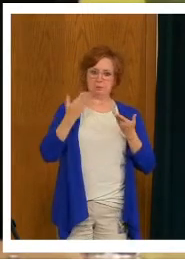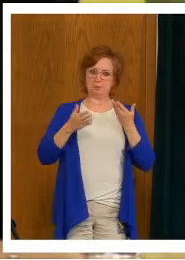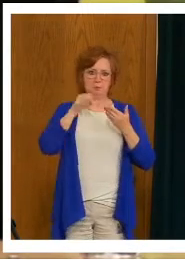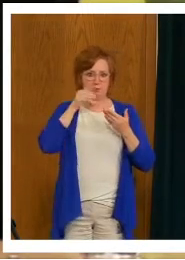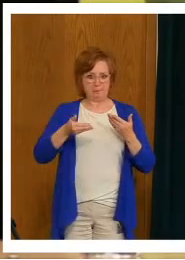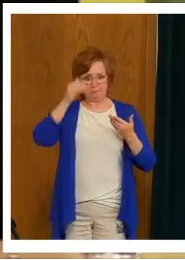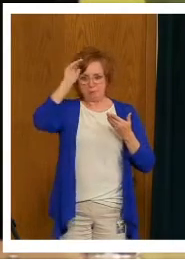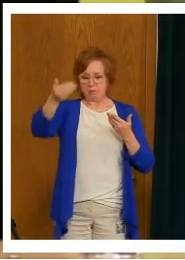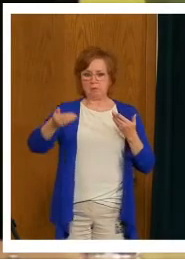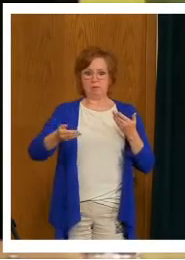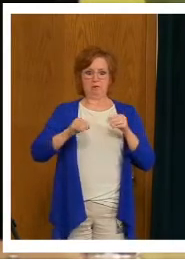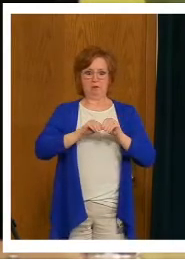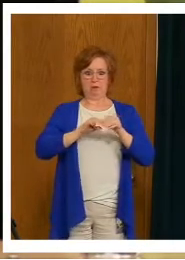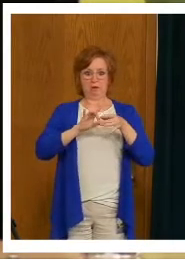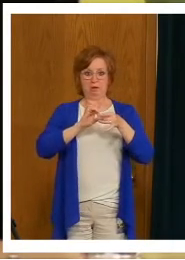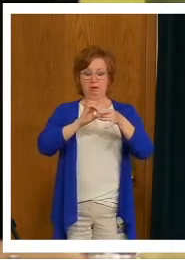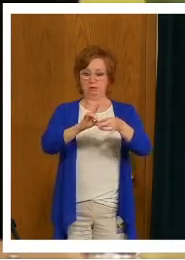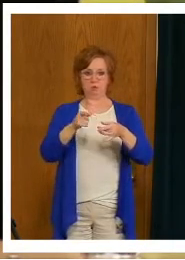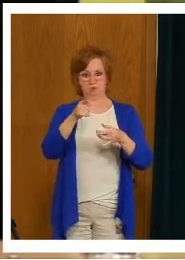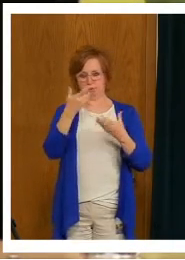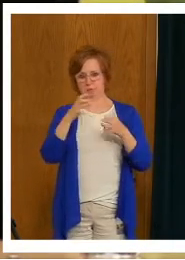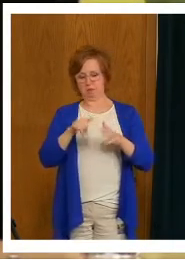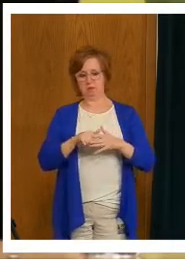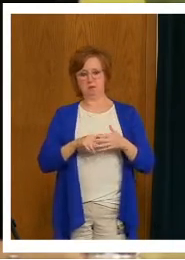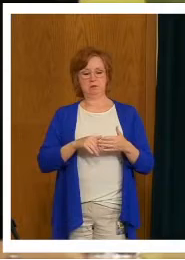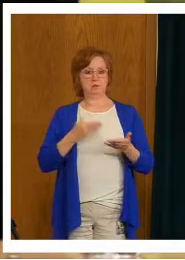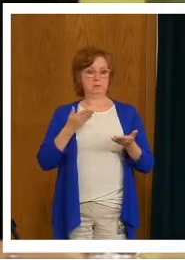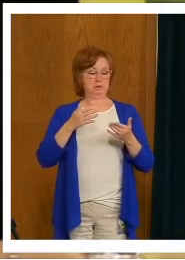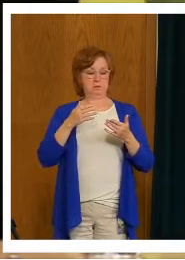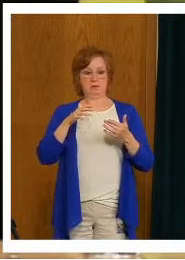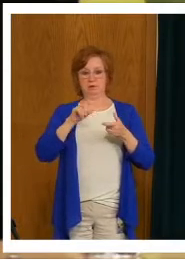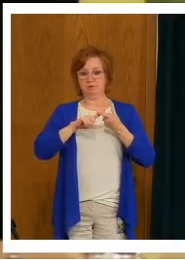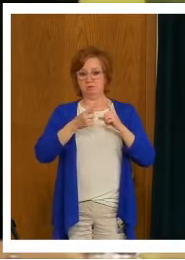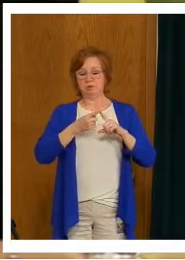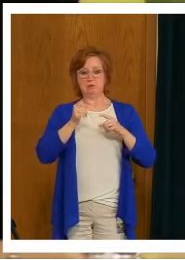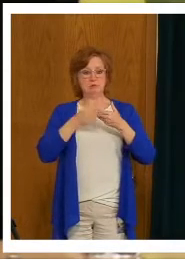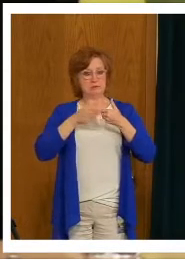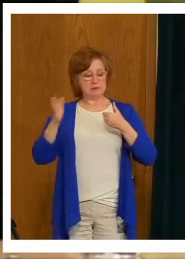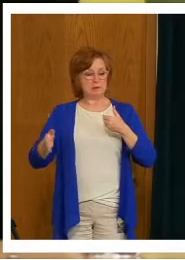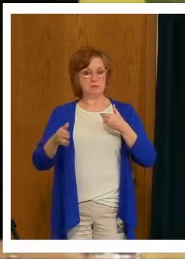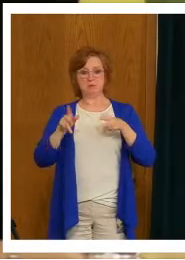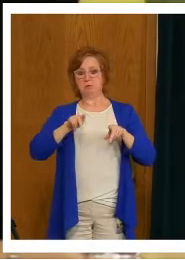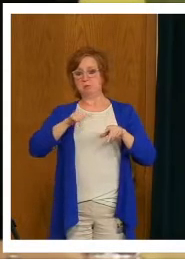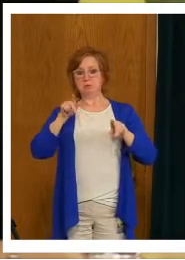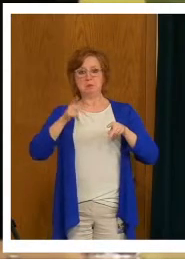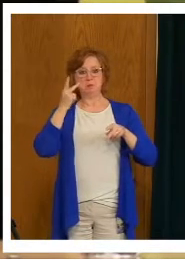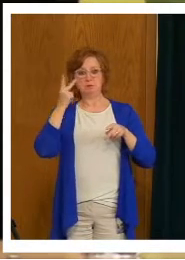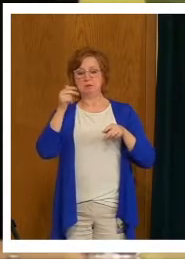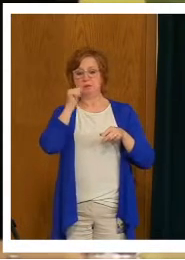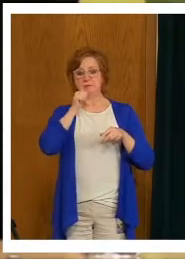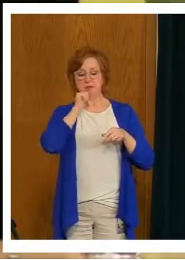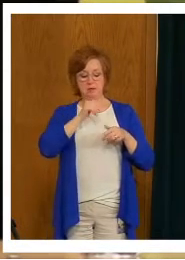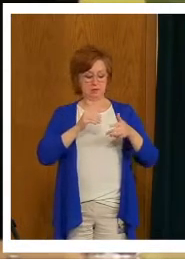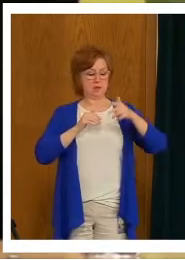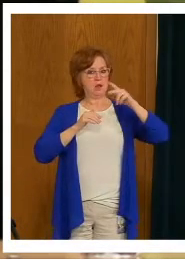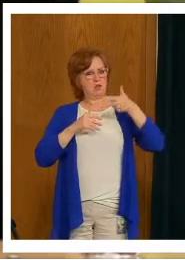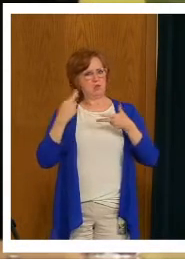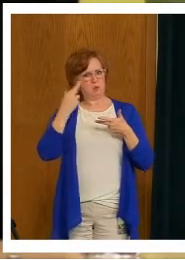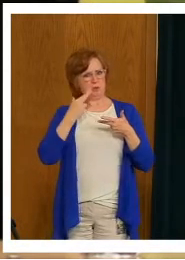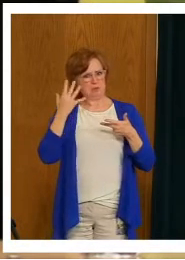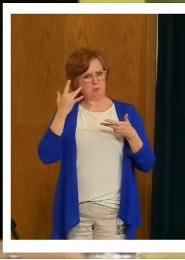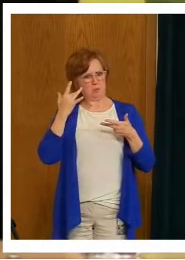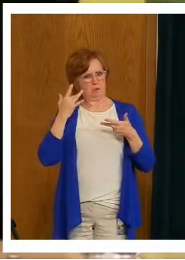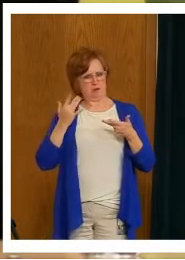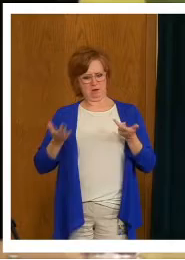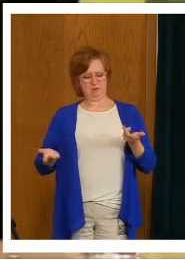grandparents, and all of the other people in your community that you may come in contact with each and every day. And third, we need everyone